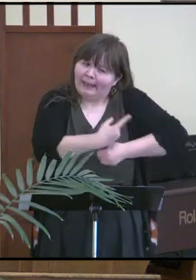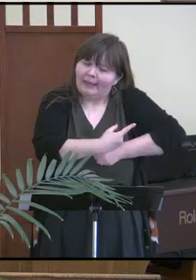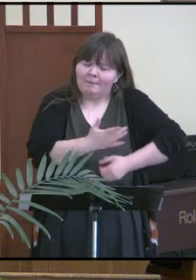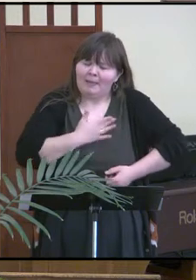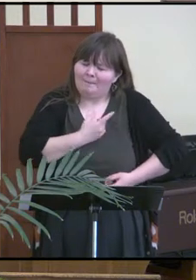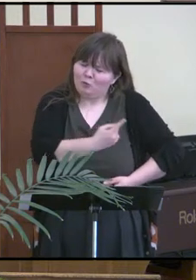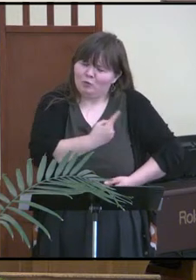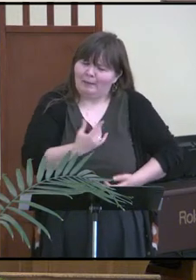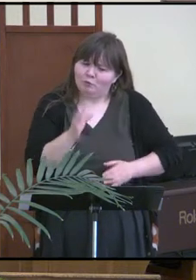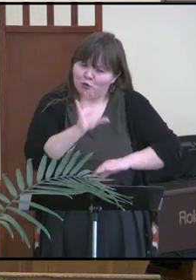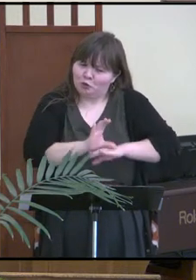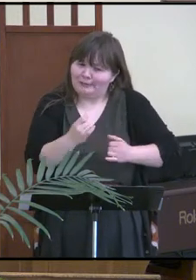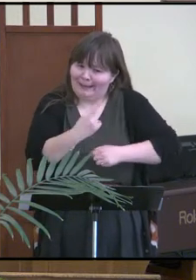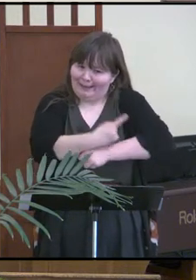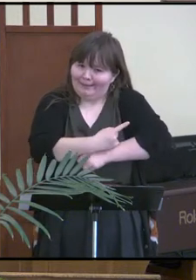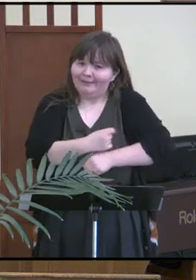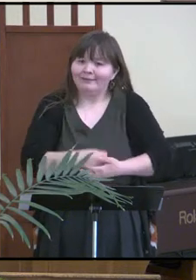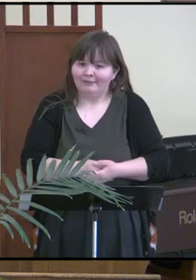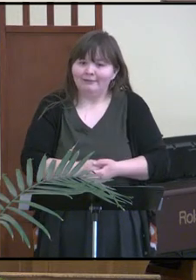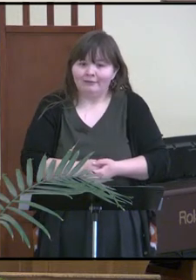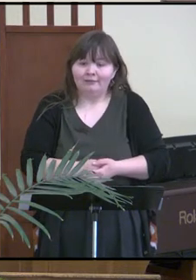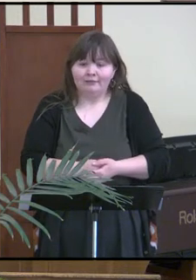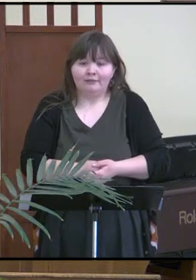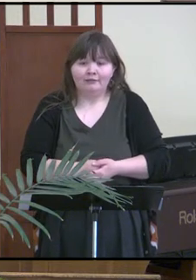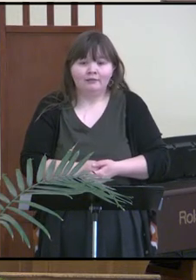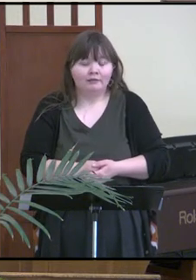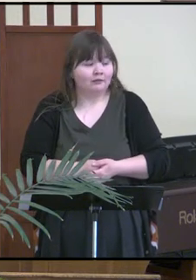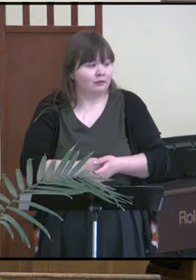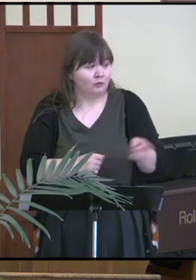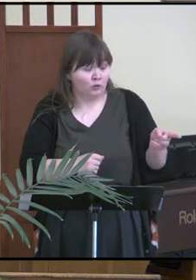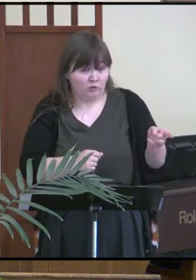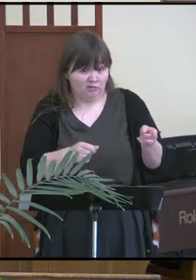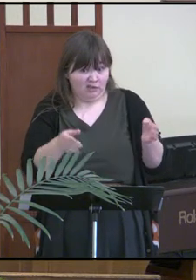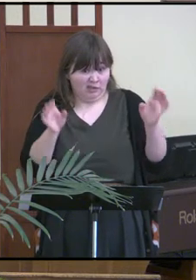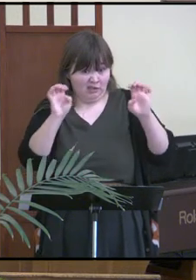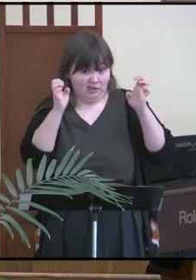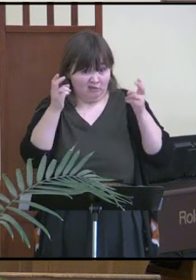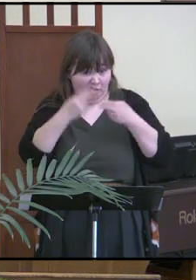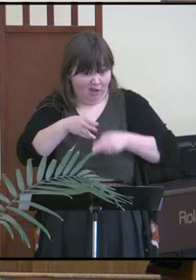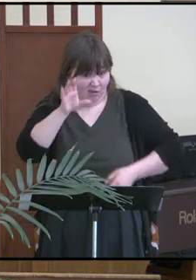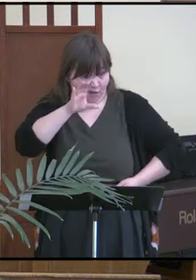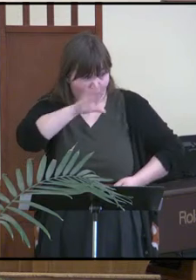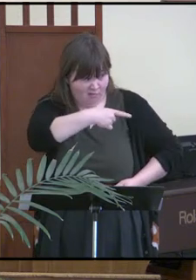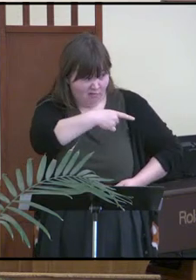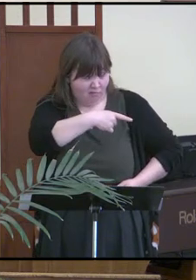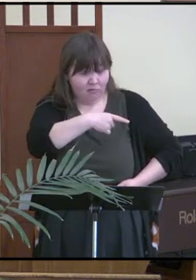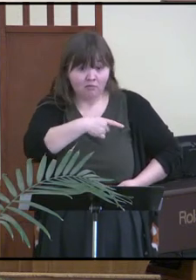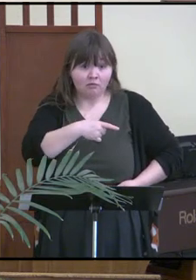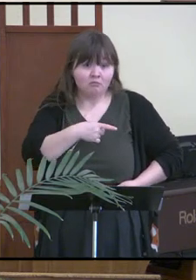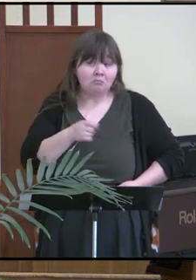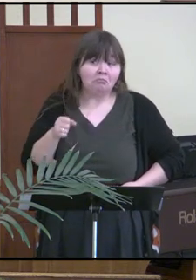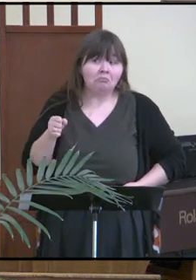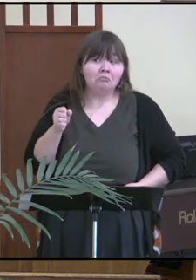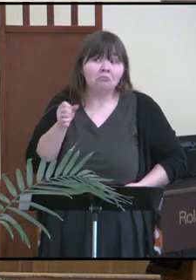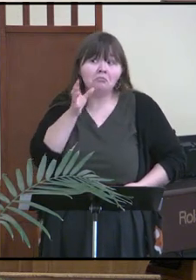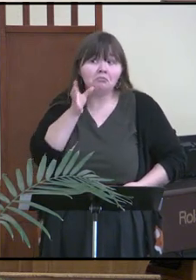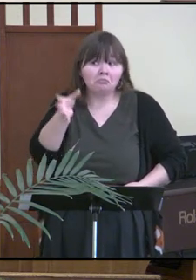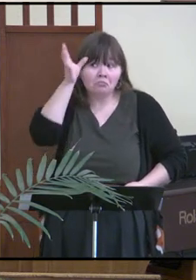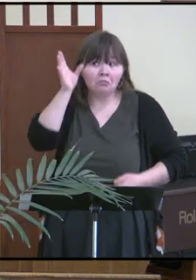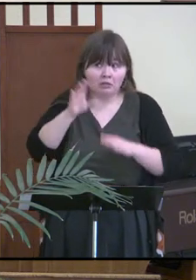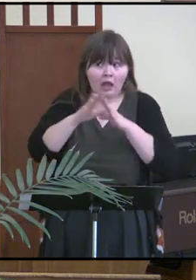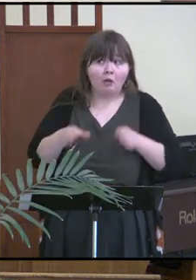you could come today. Do you have a, did you do any Easter egg hunting? Mm-hmm. At my aunt and papa's house this did morning.